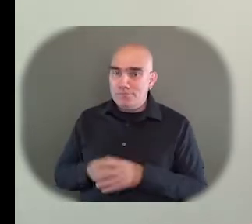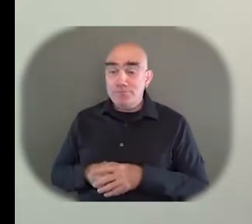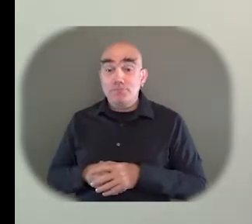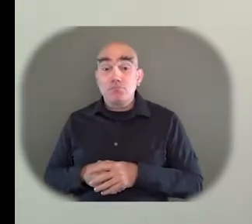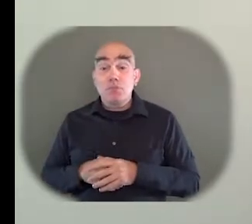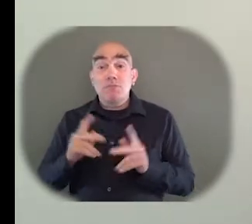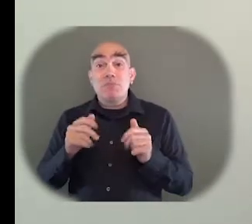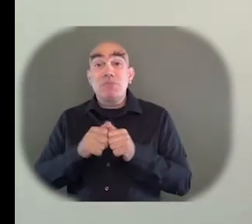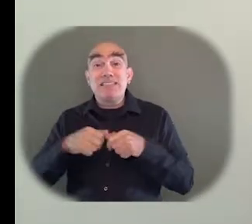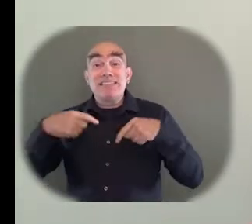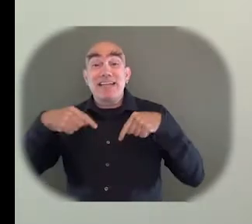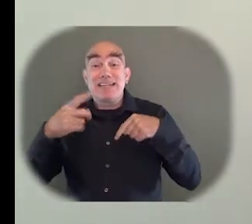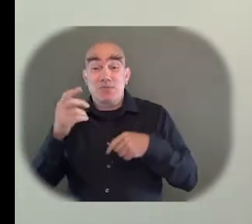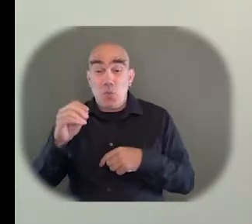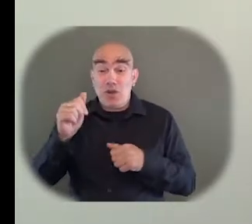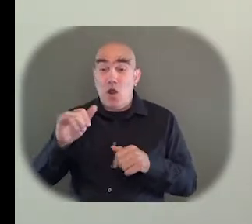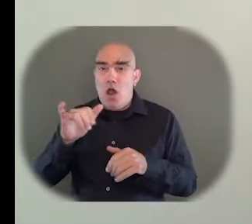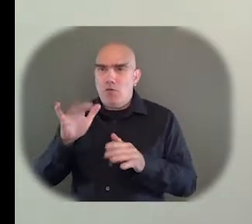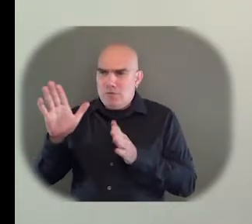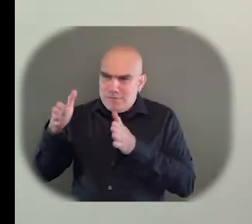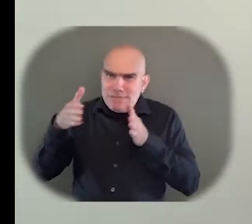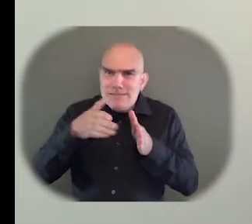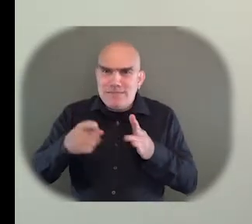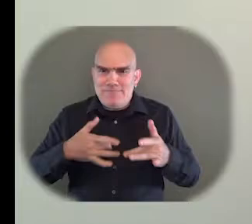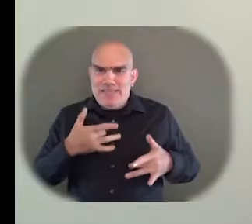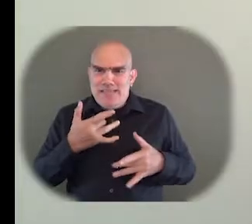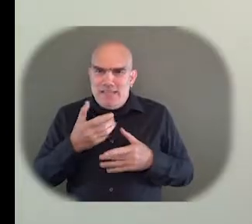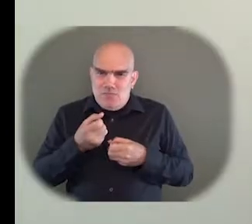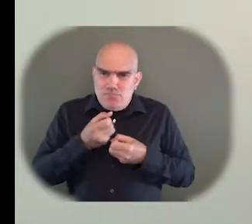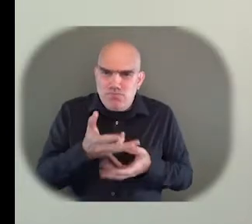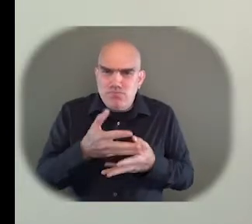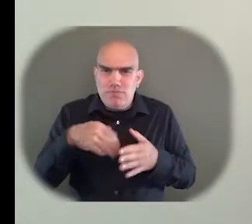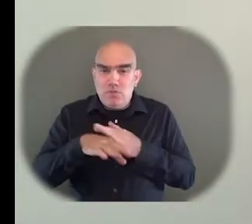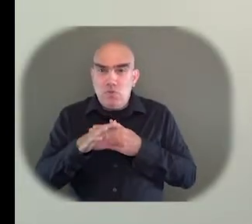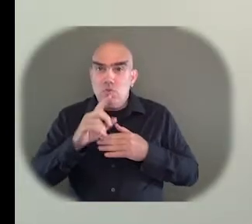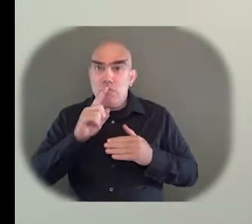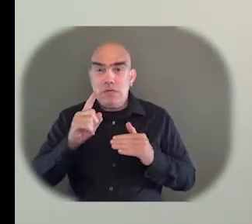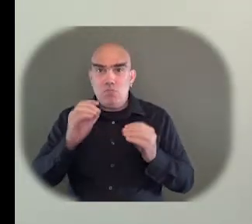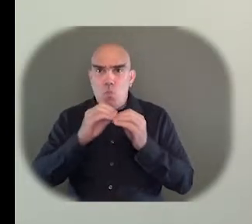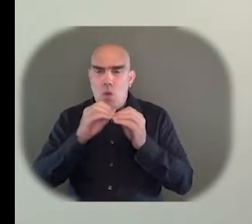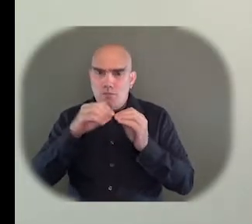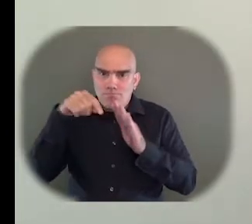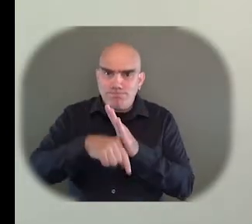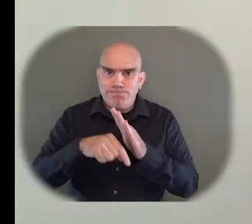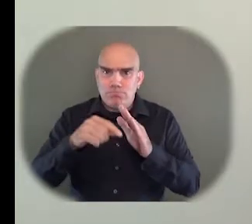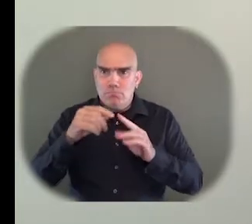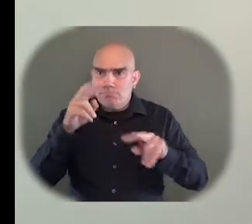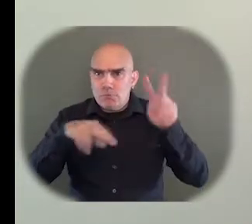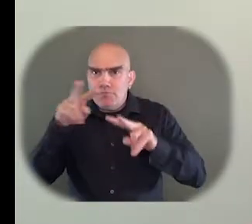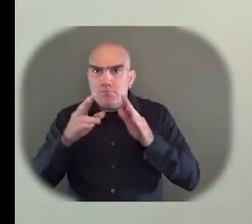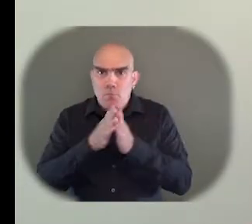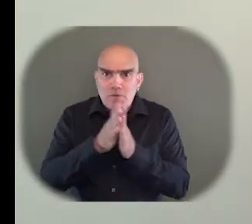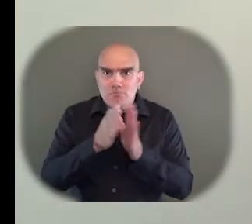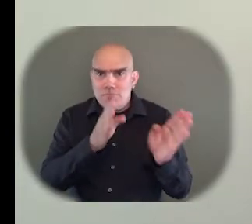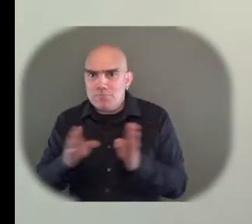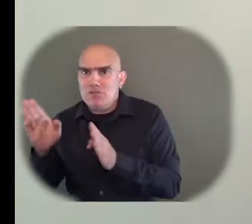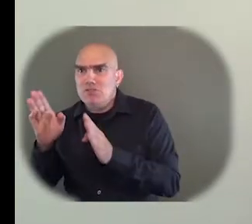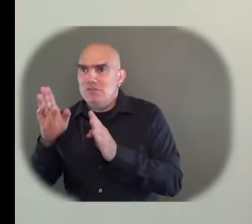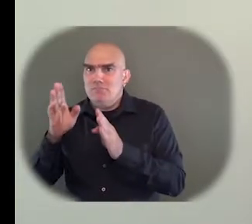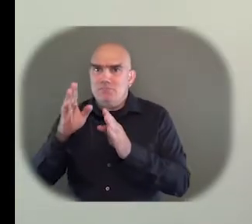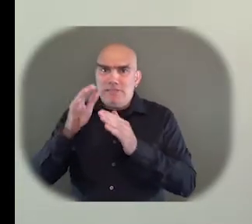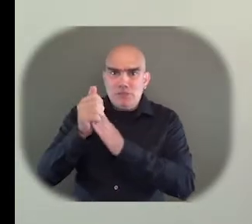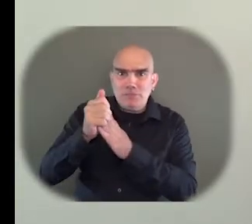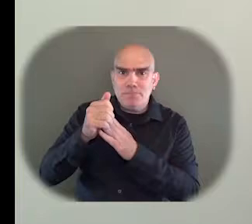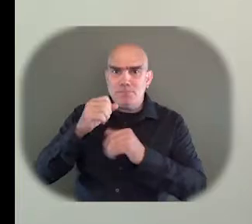observation, motivation, preparation, fight or flight self-protection, and leadership. Many people with anxiety are